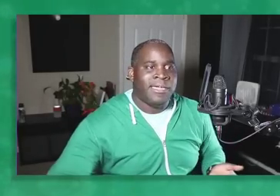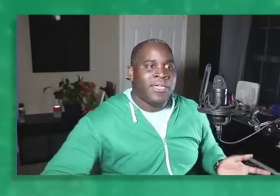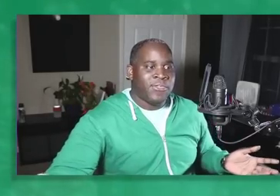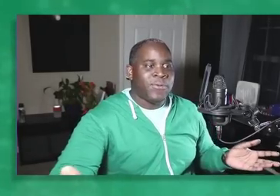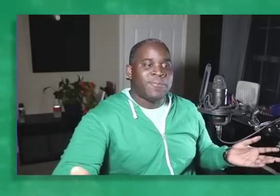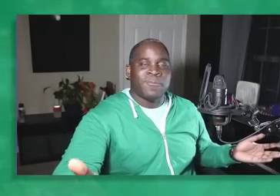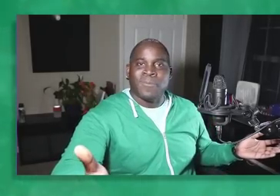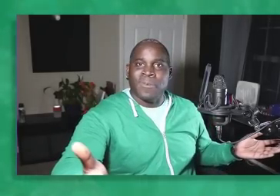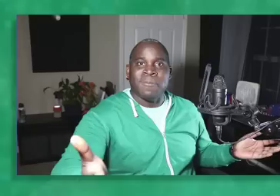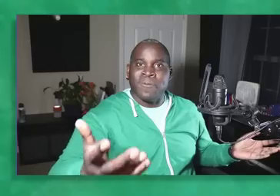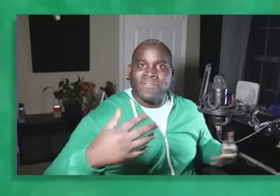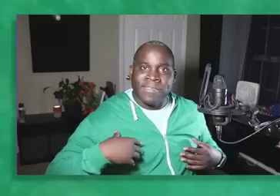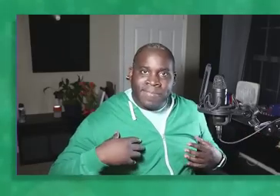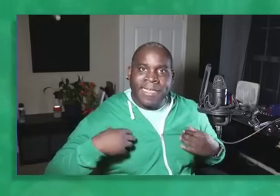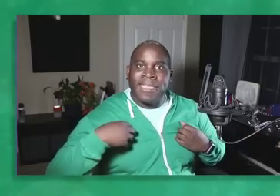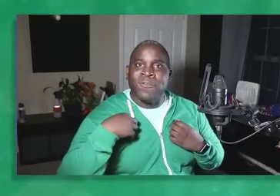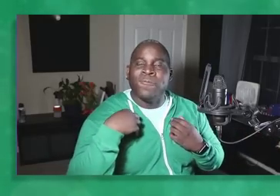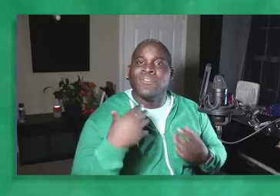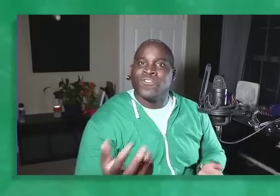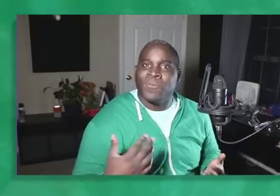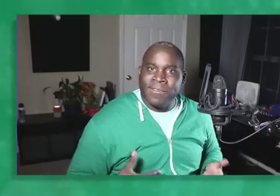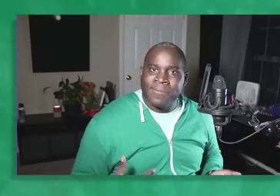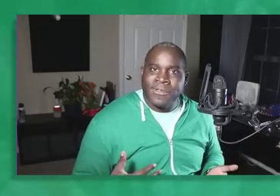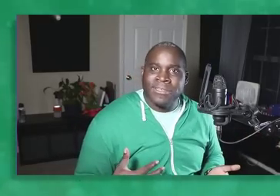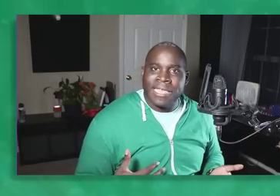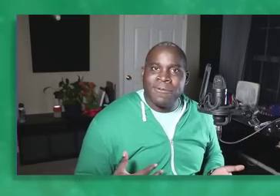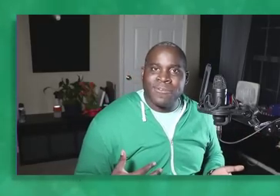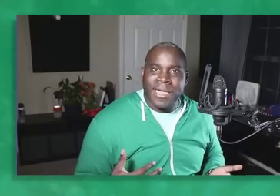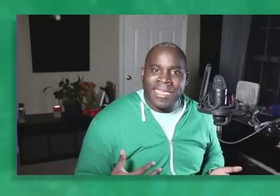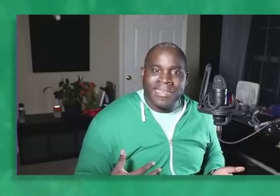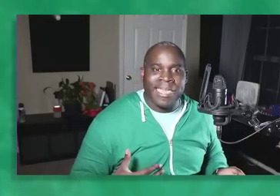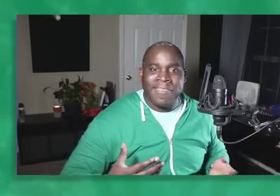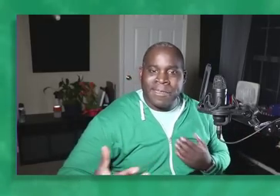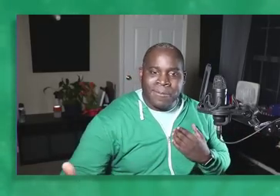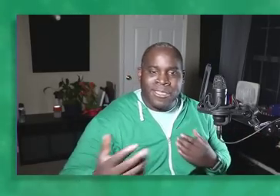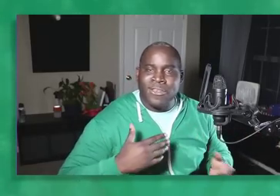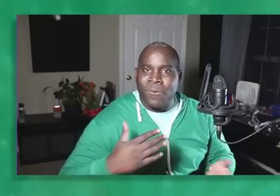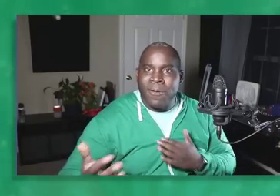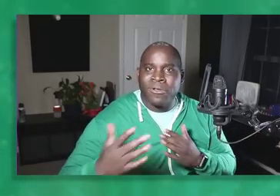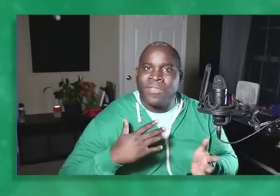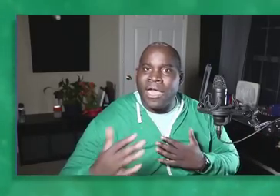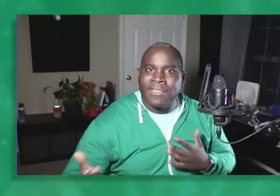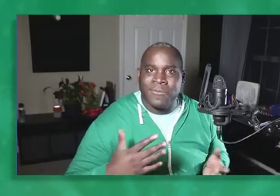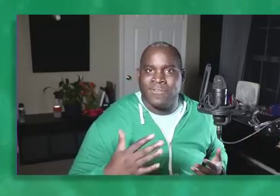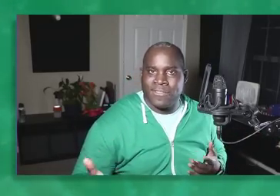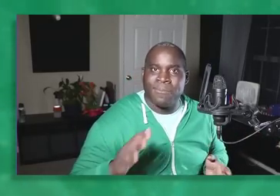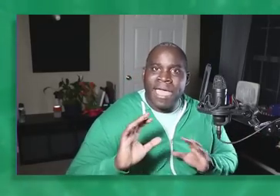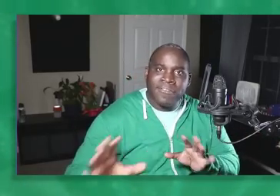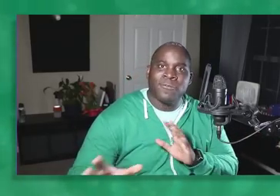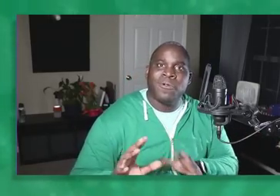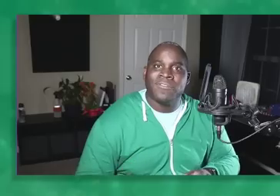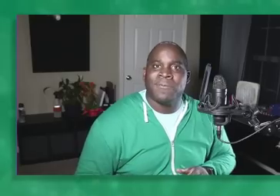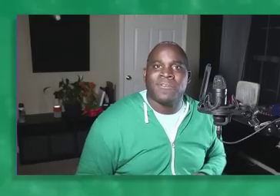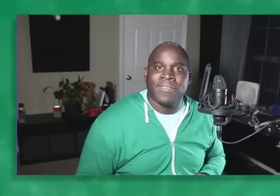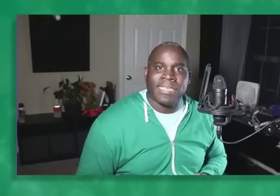end, you can receive that and hopefully show me some good language on my end. And then, you know what? We're talking to each other